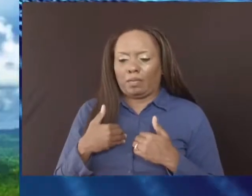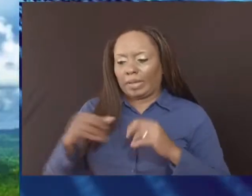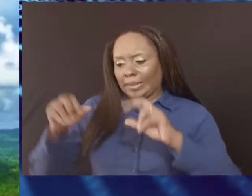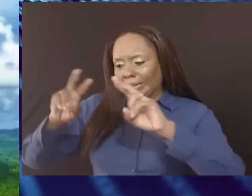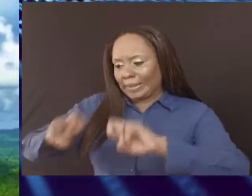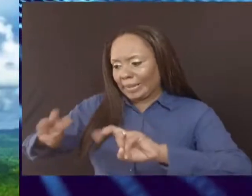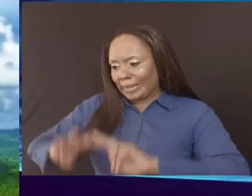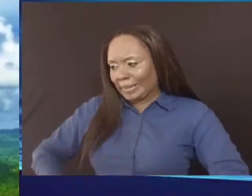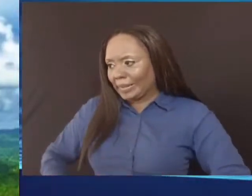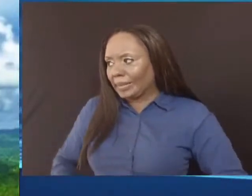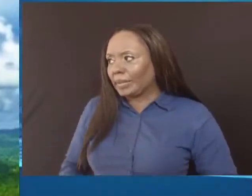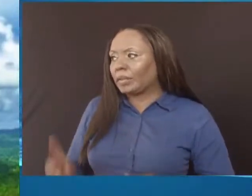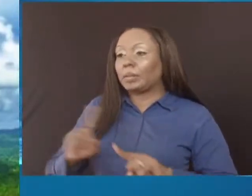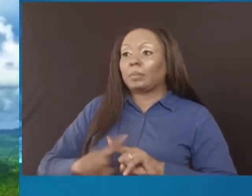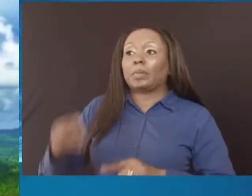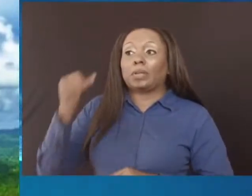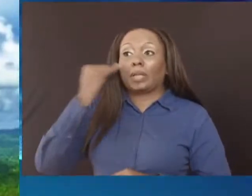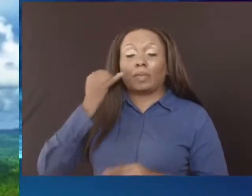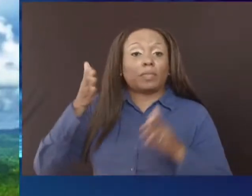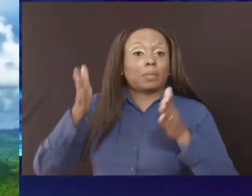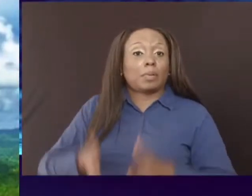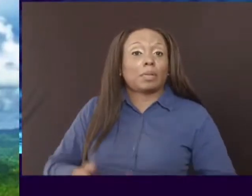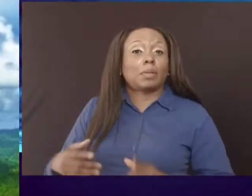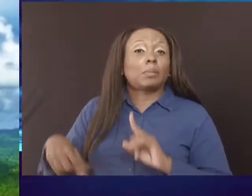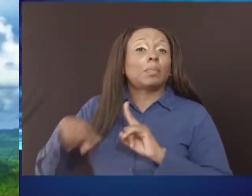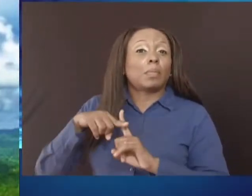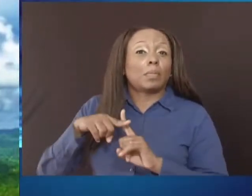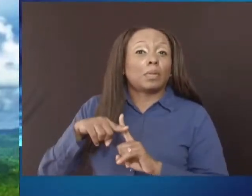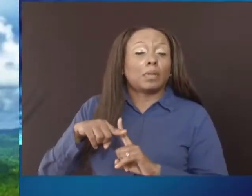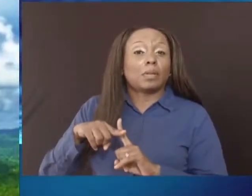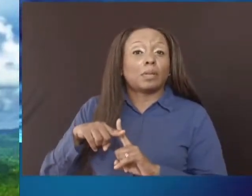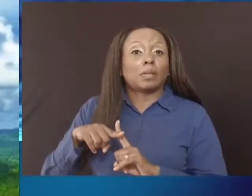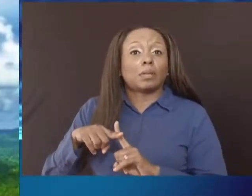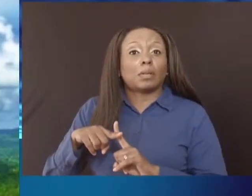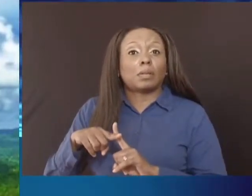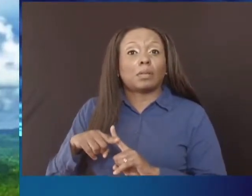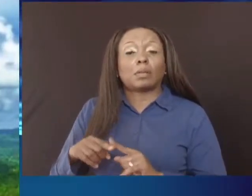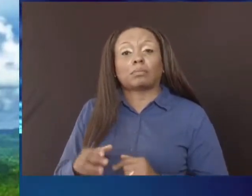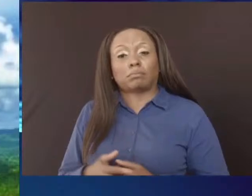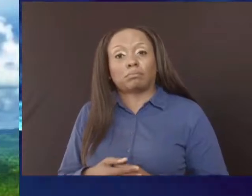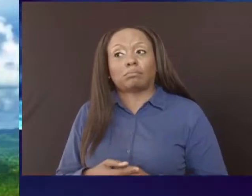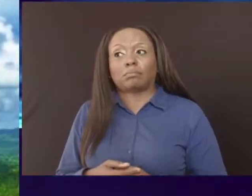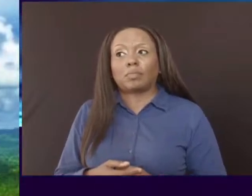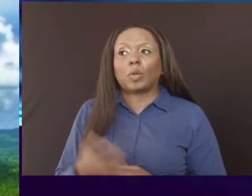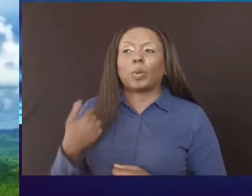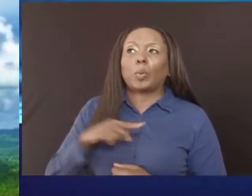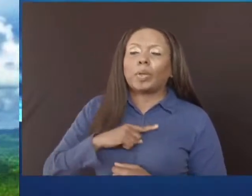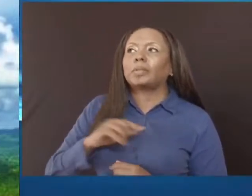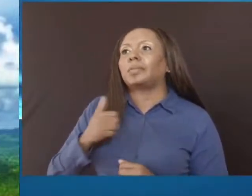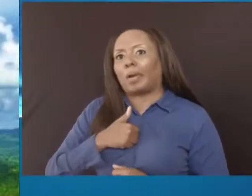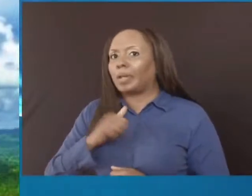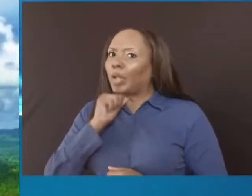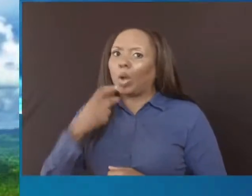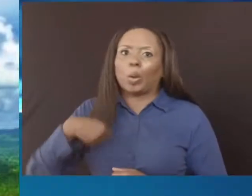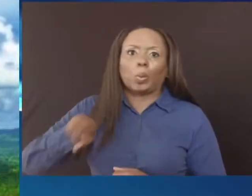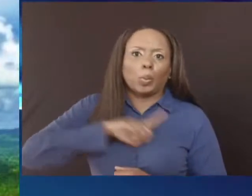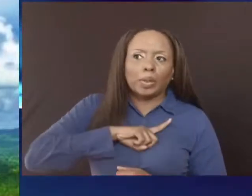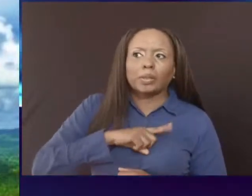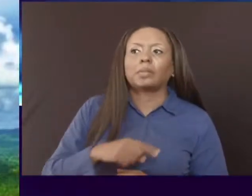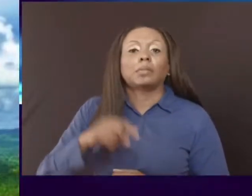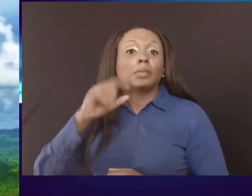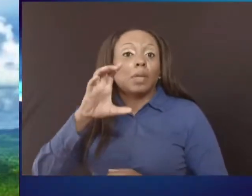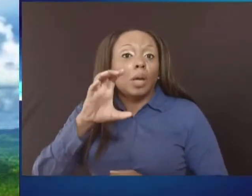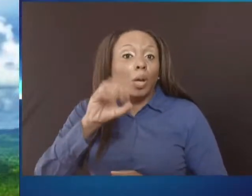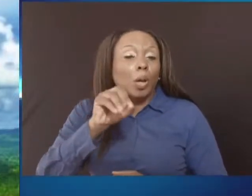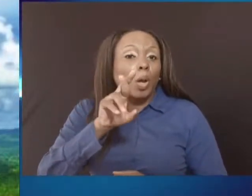is that the person is COVID positive, we attempt to, the coroner's office